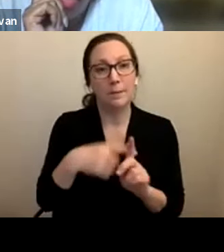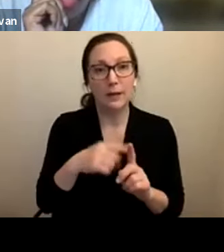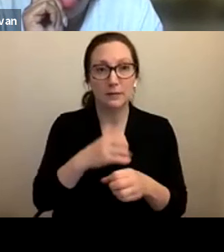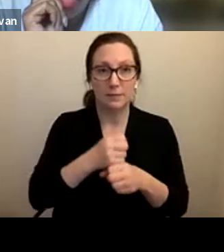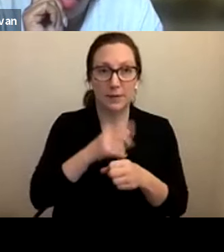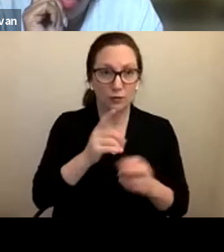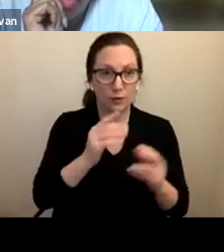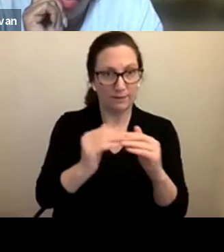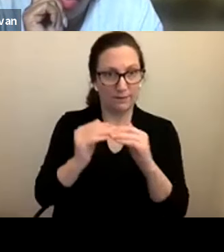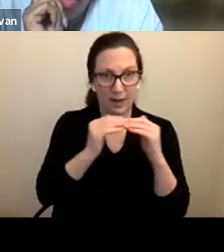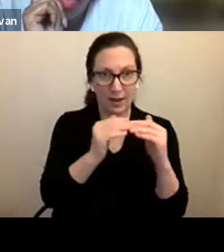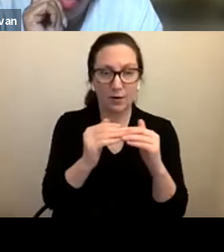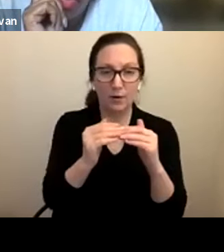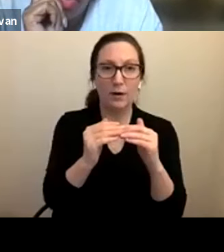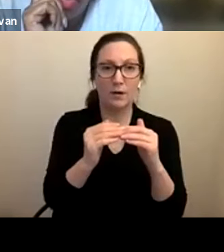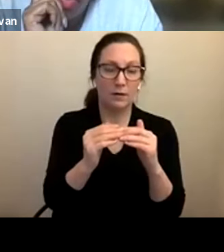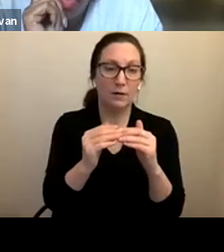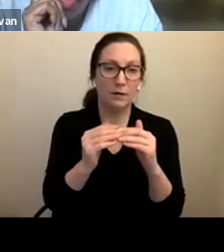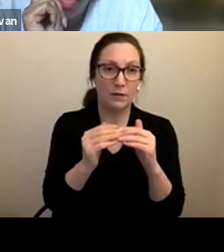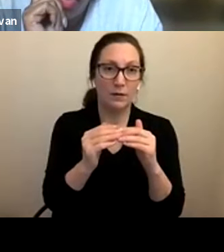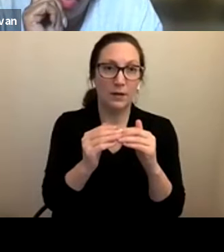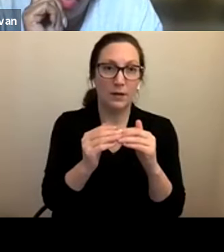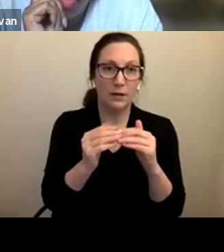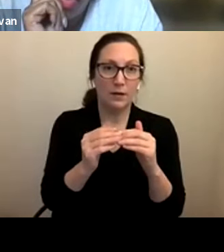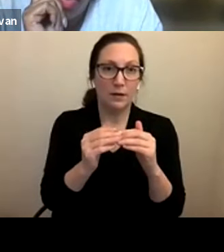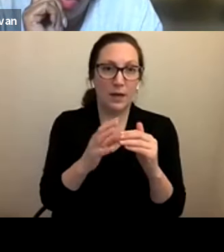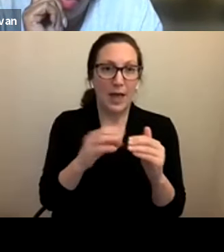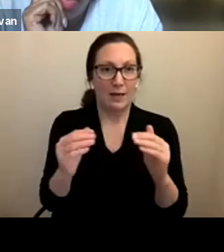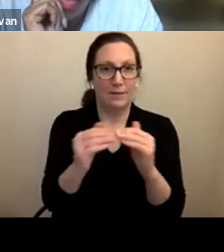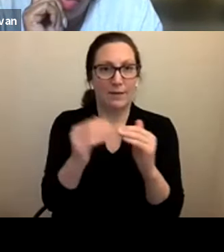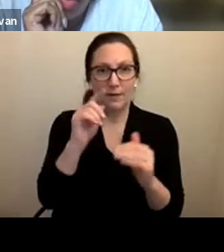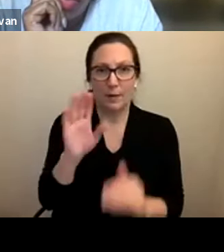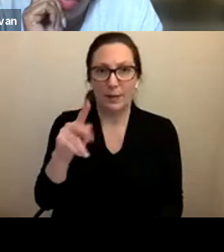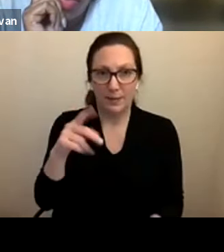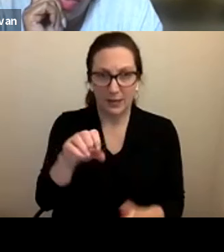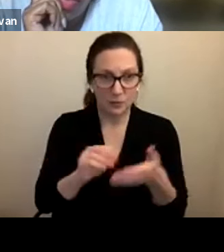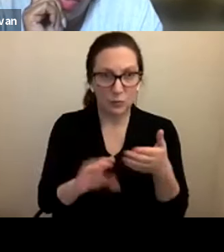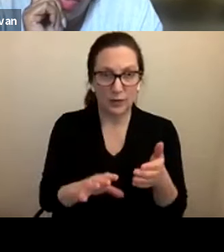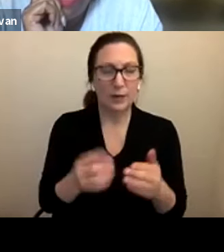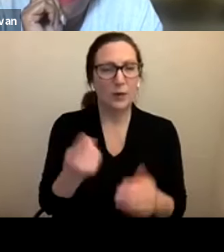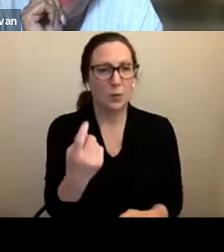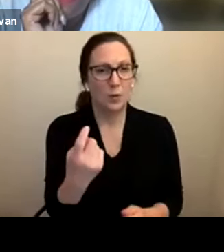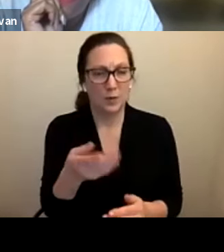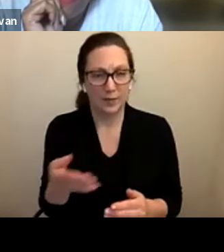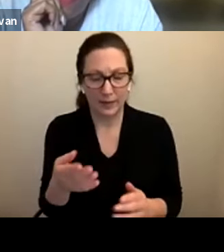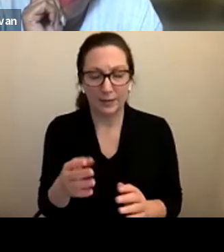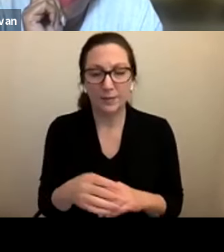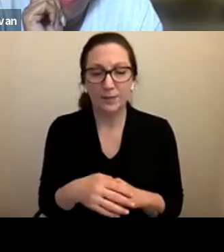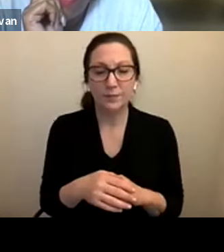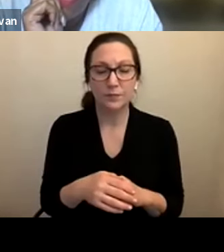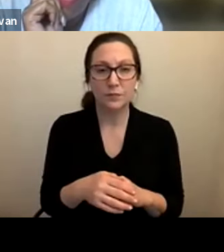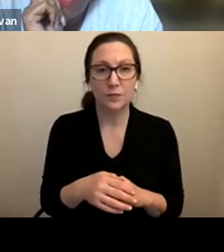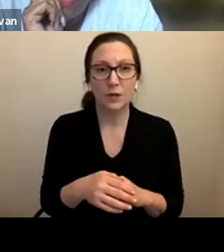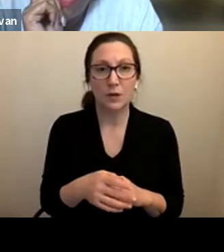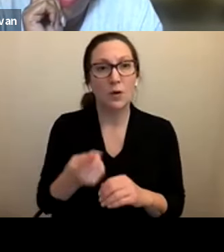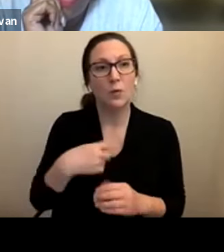also providing some type of fairness for BPS students. The one other thing that I'll just mention, then you can respond, is that another thing we've talked